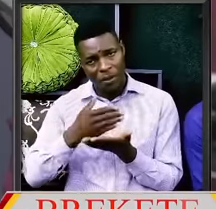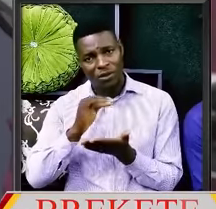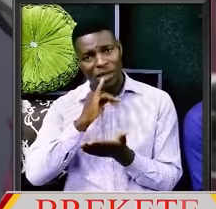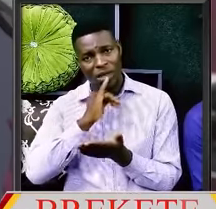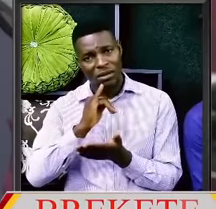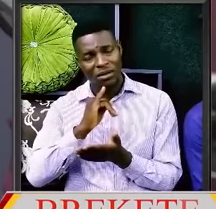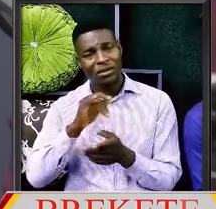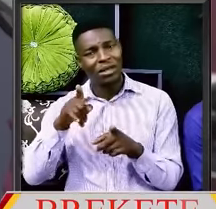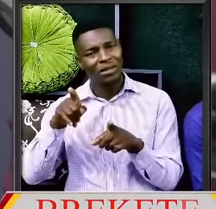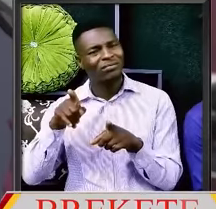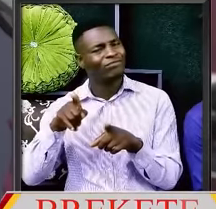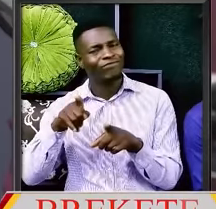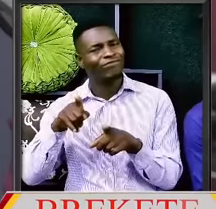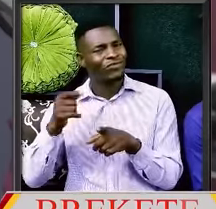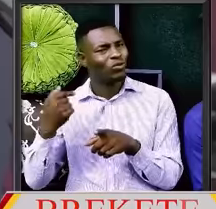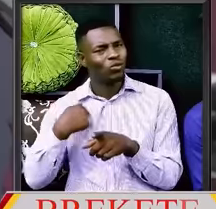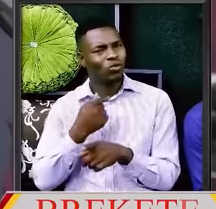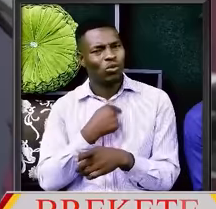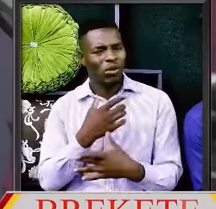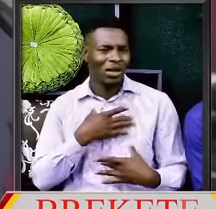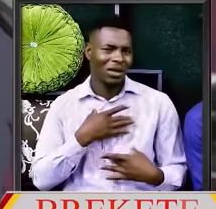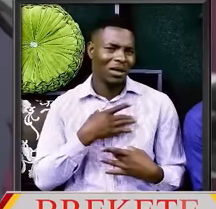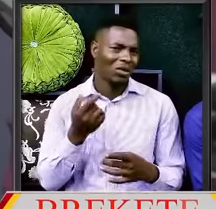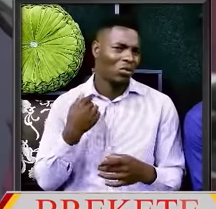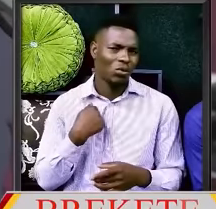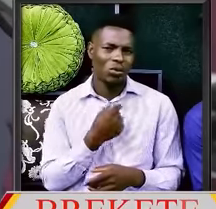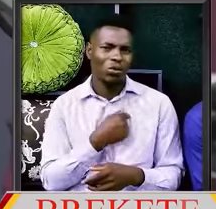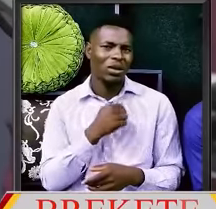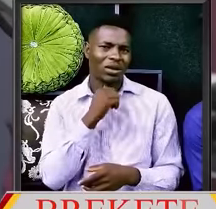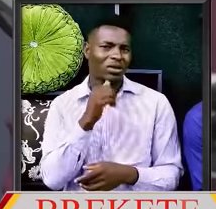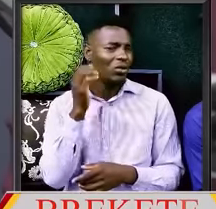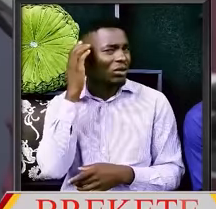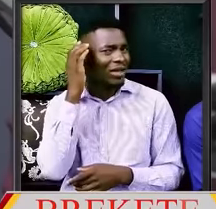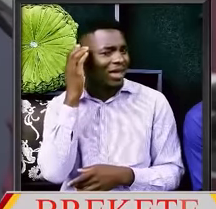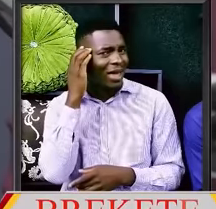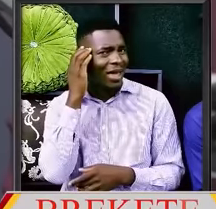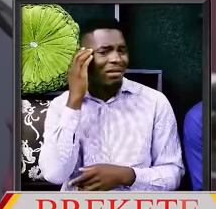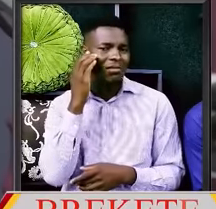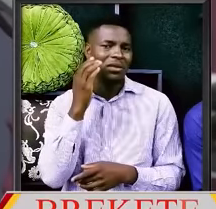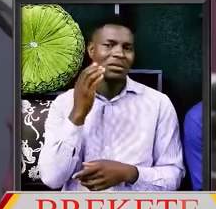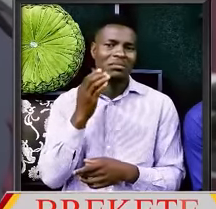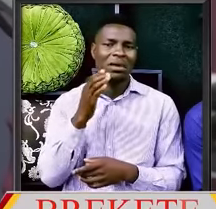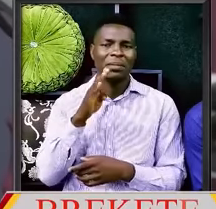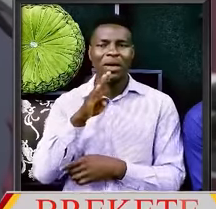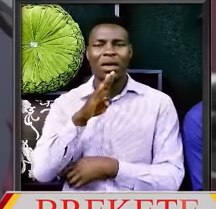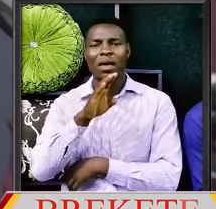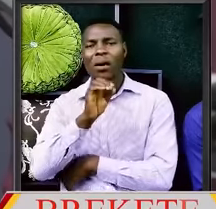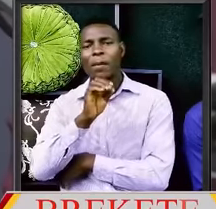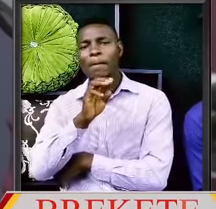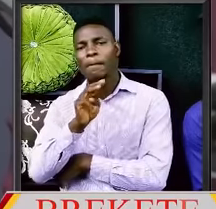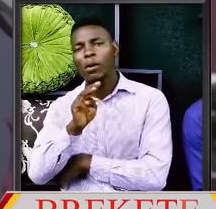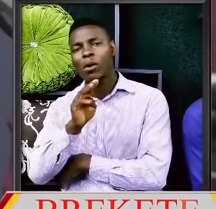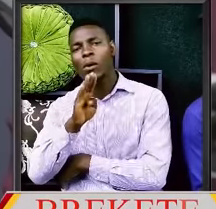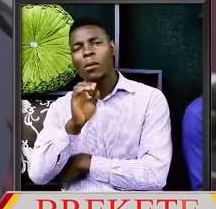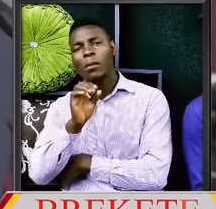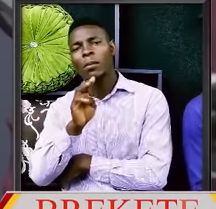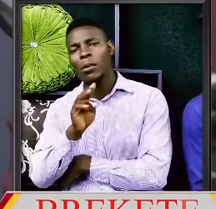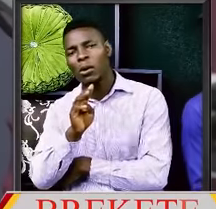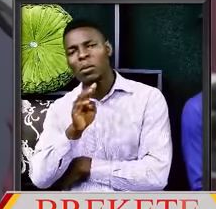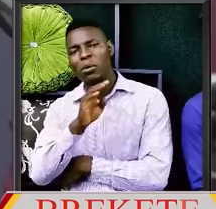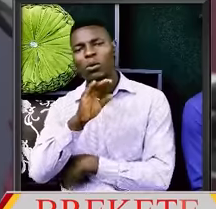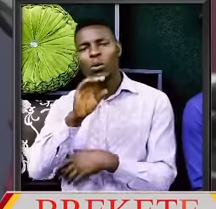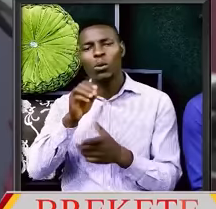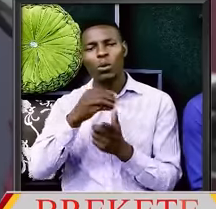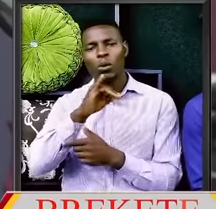own house. Because we know they hear Dagadaga, we know they hear Bonbon, we know they hear everything like that. So, you get